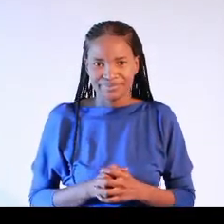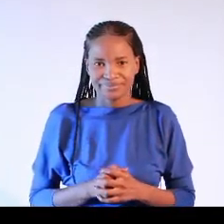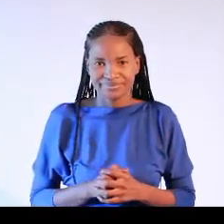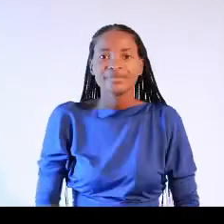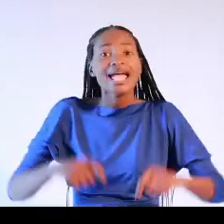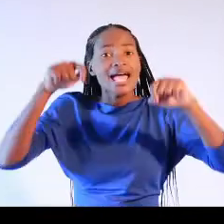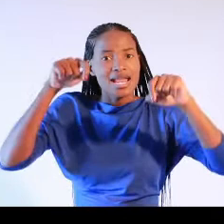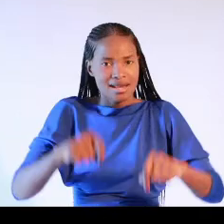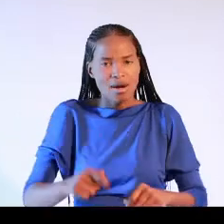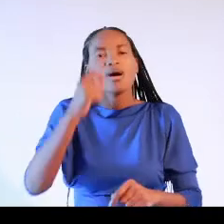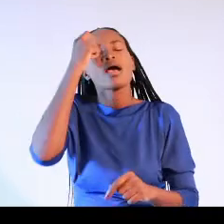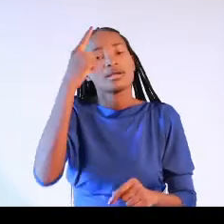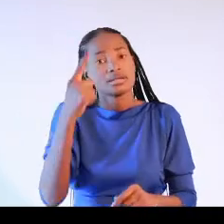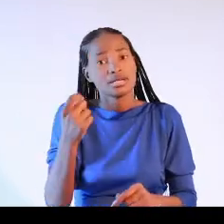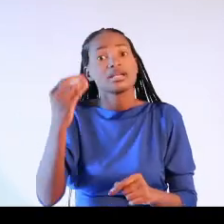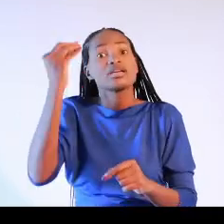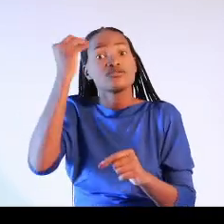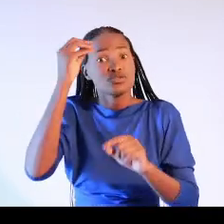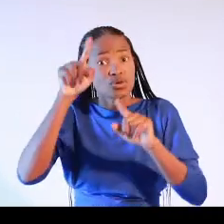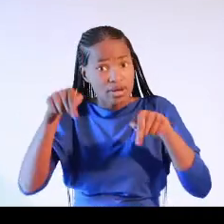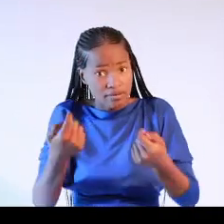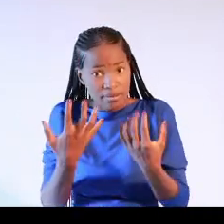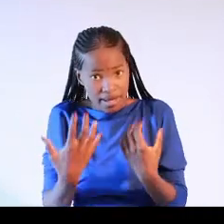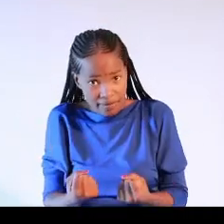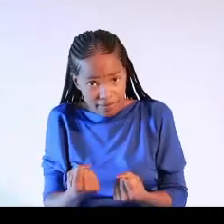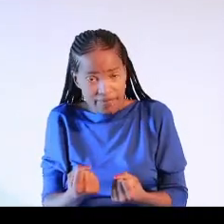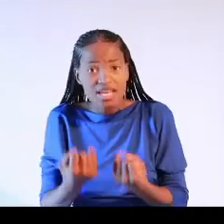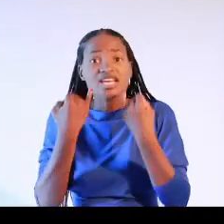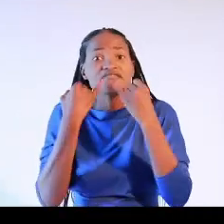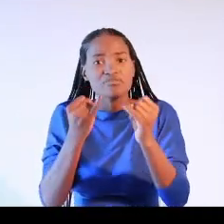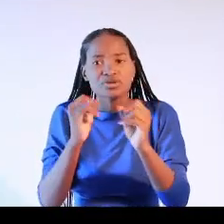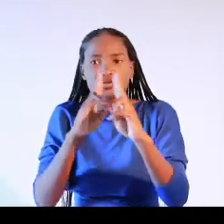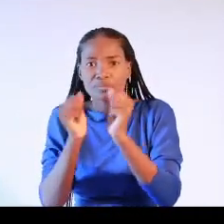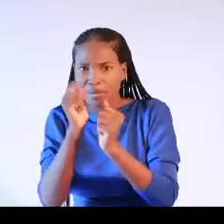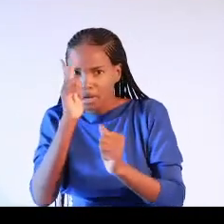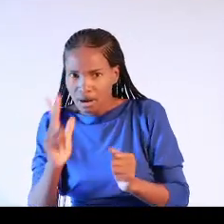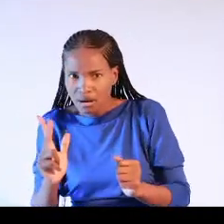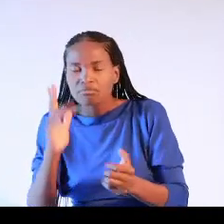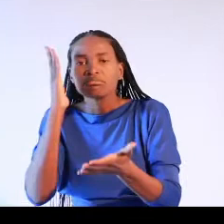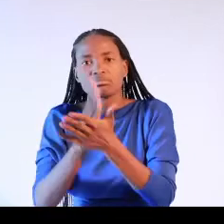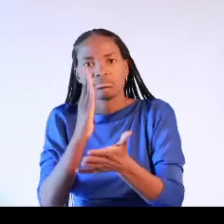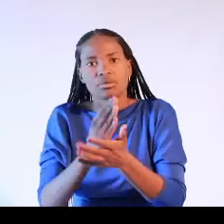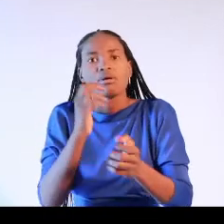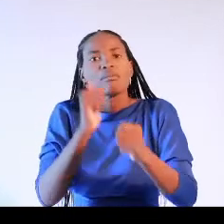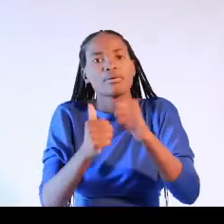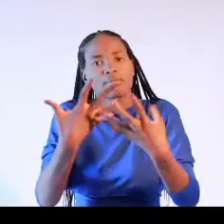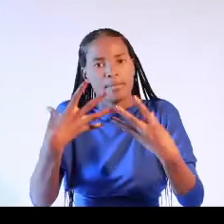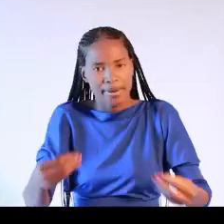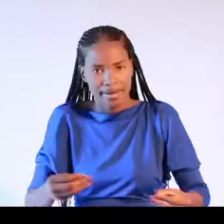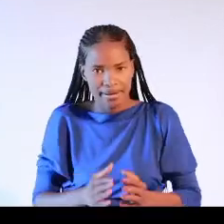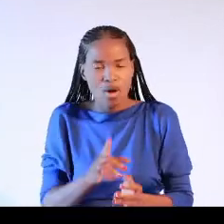Now, I understand that knowing things, information and talking to people really can make a difference.